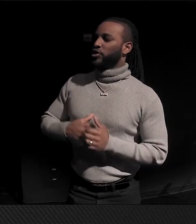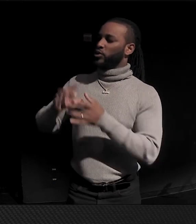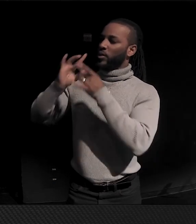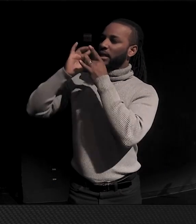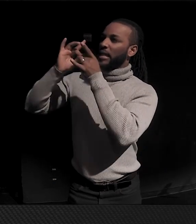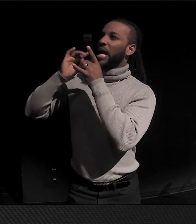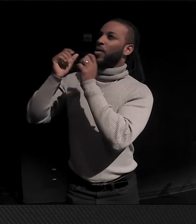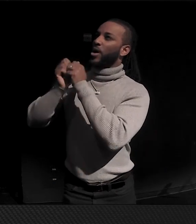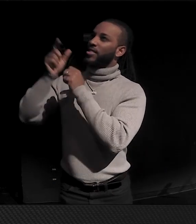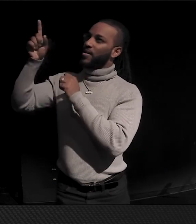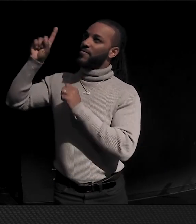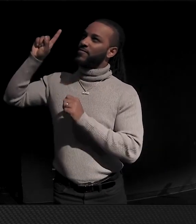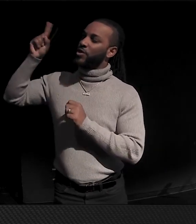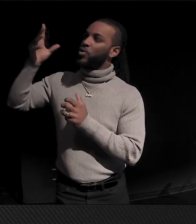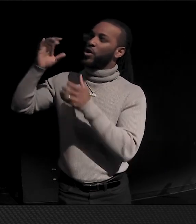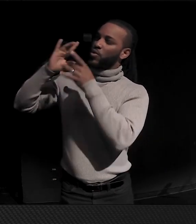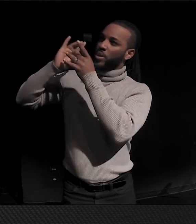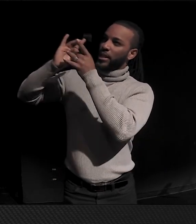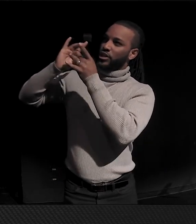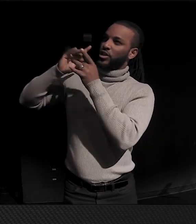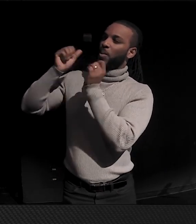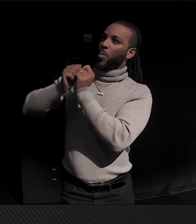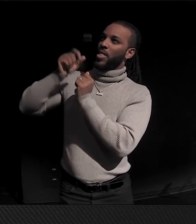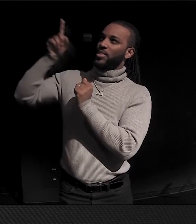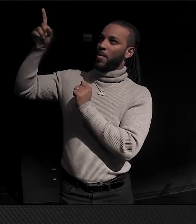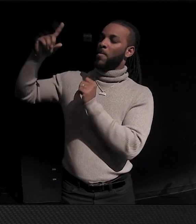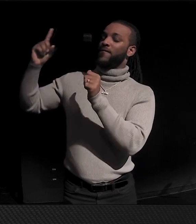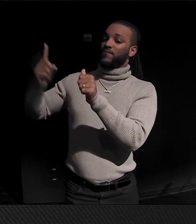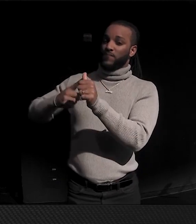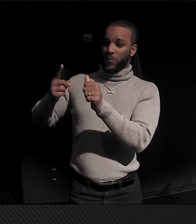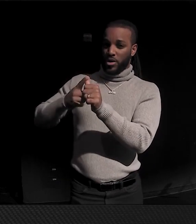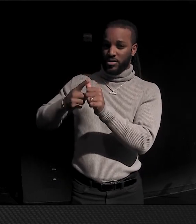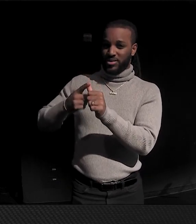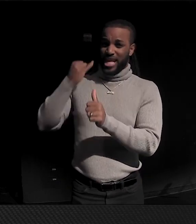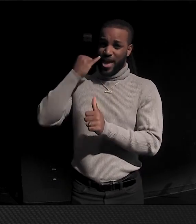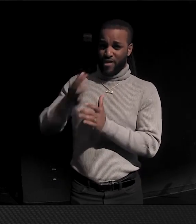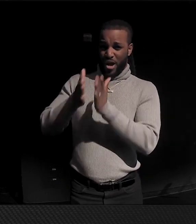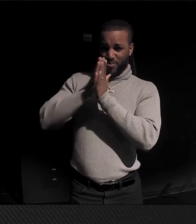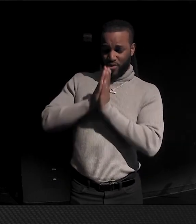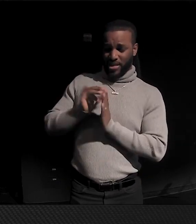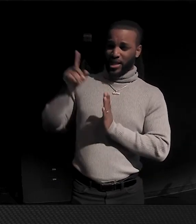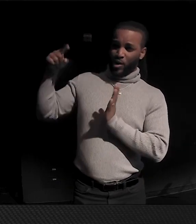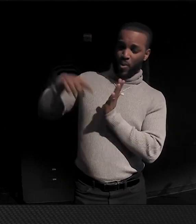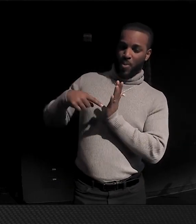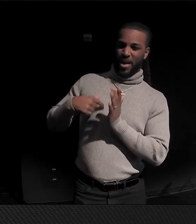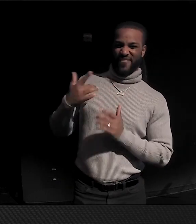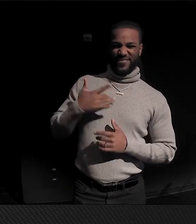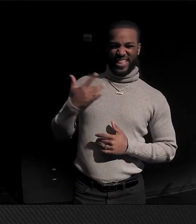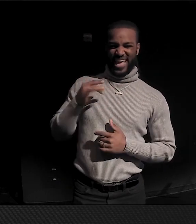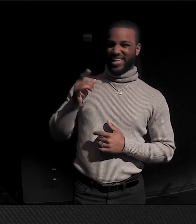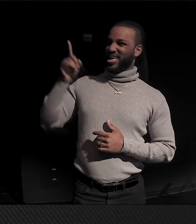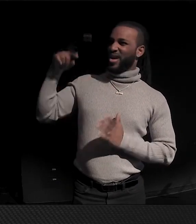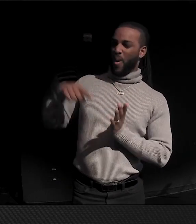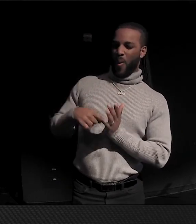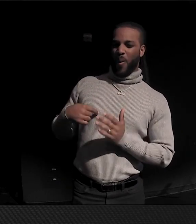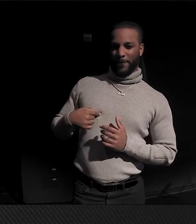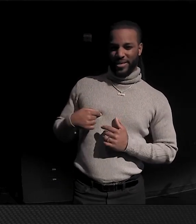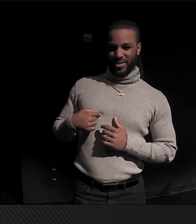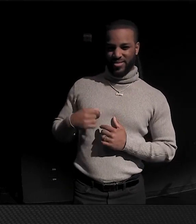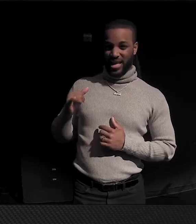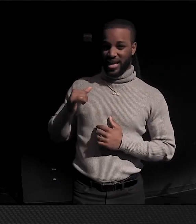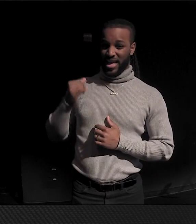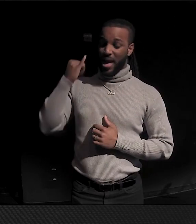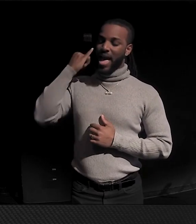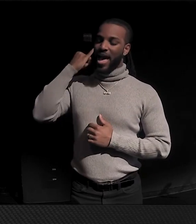We pray with the desire to have relationship first. If I pray with entitlement, I feel like I'm owed something. But if I pray